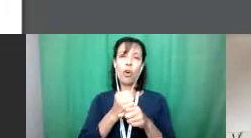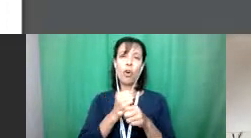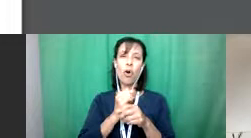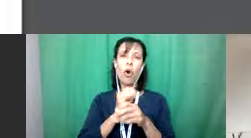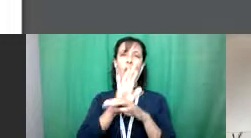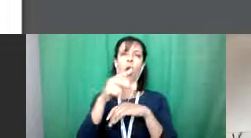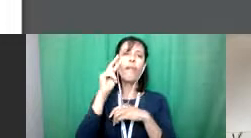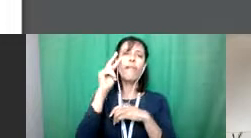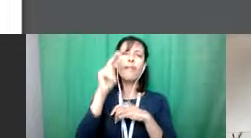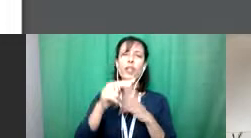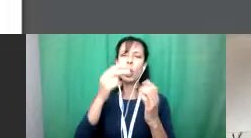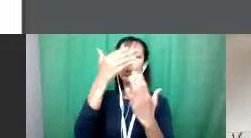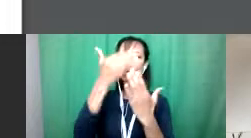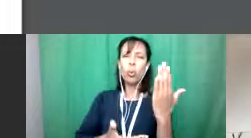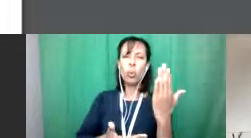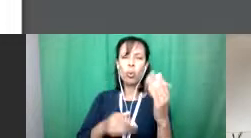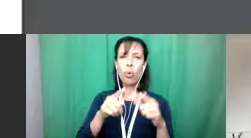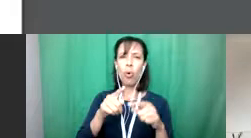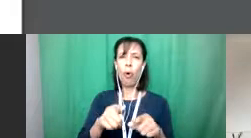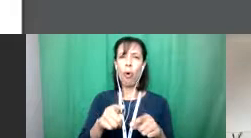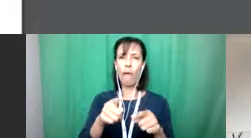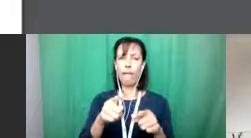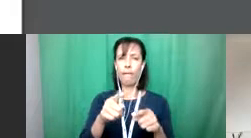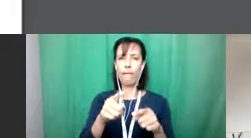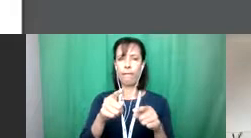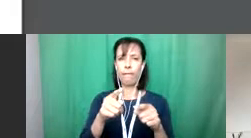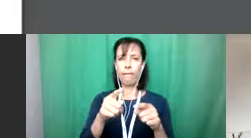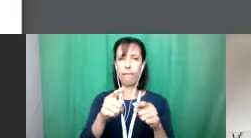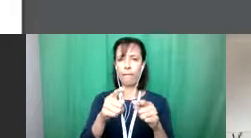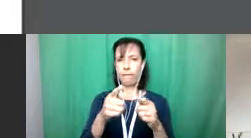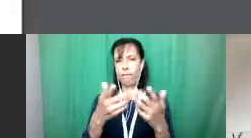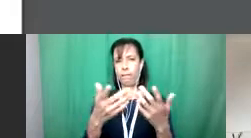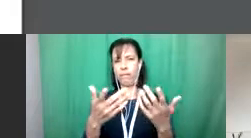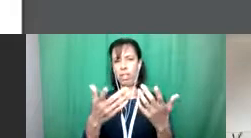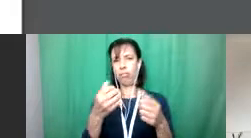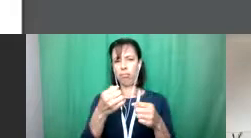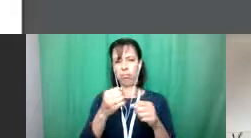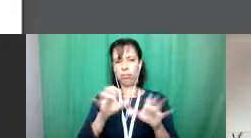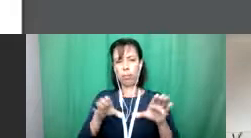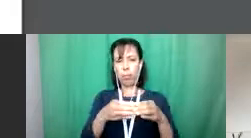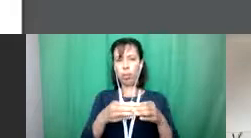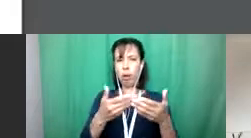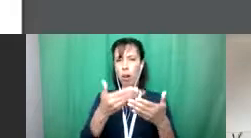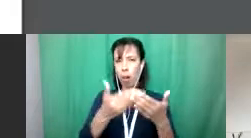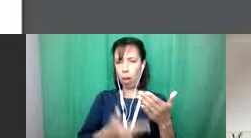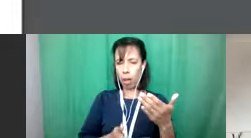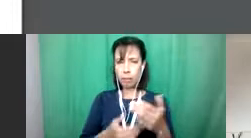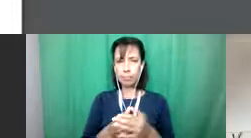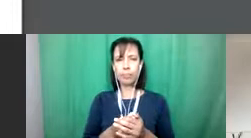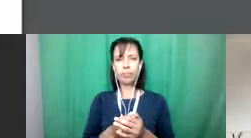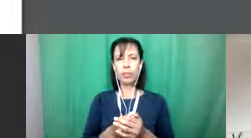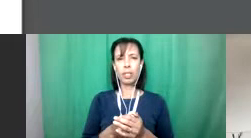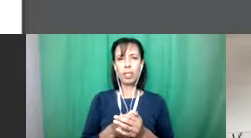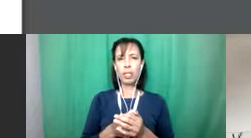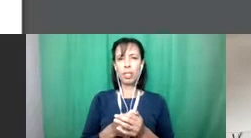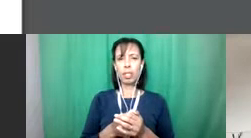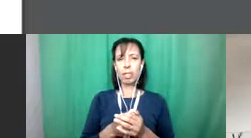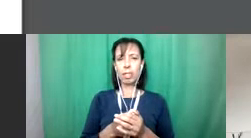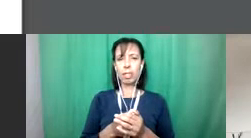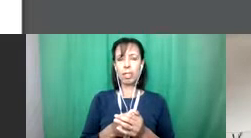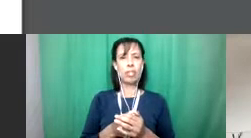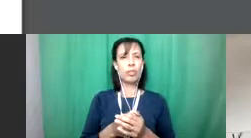with dissertation. This is the structure that you're going to use. So you don't need to go away now and try and find